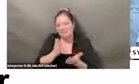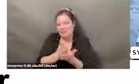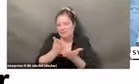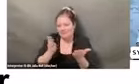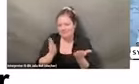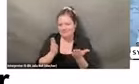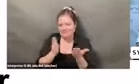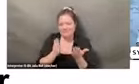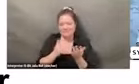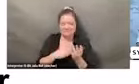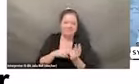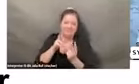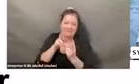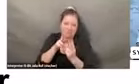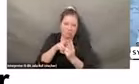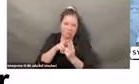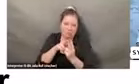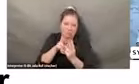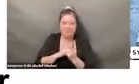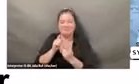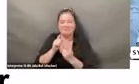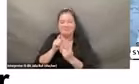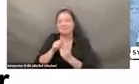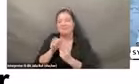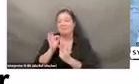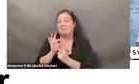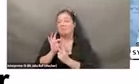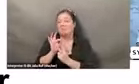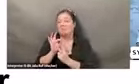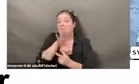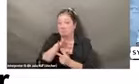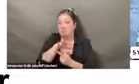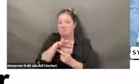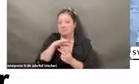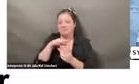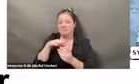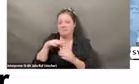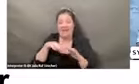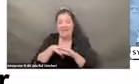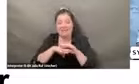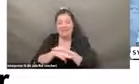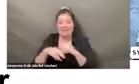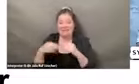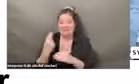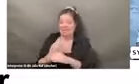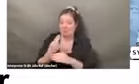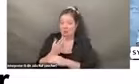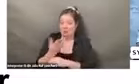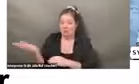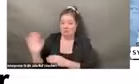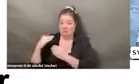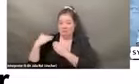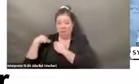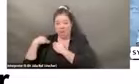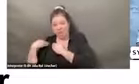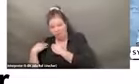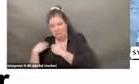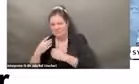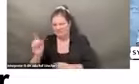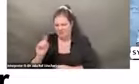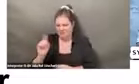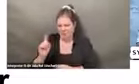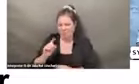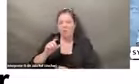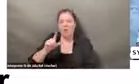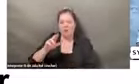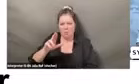things. First of all, we do not put the responsibility of the accessibility on the end users. Lucas has said this several times, and Susanna as